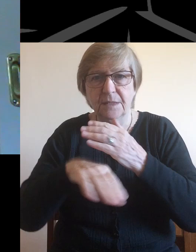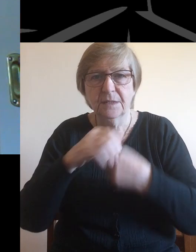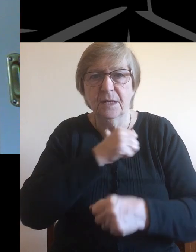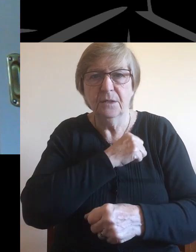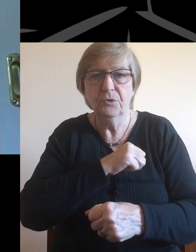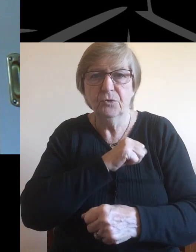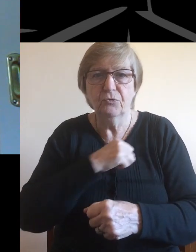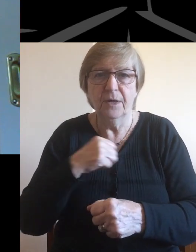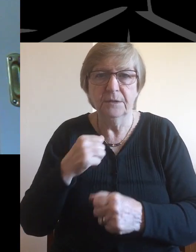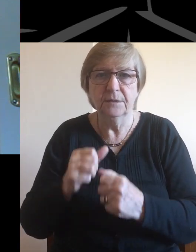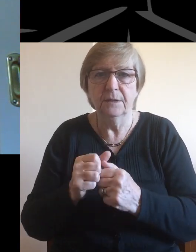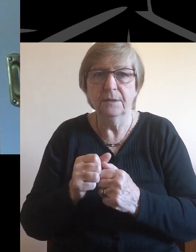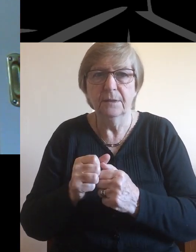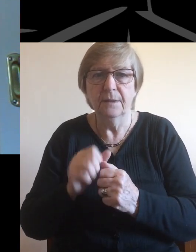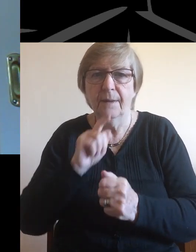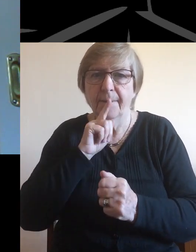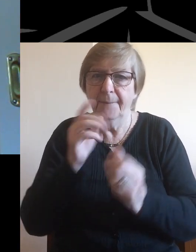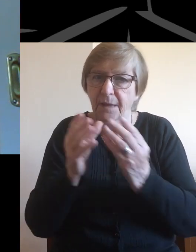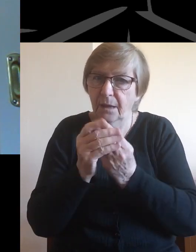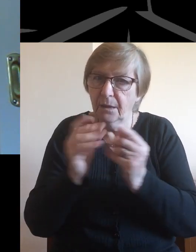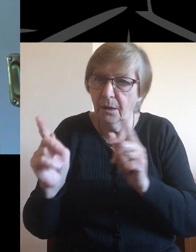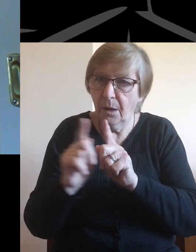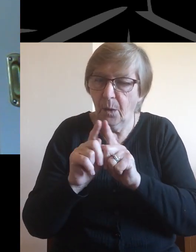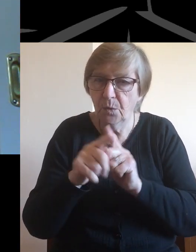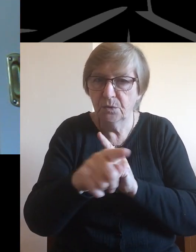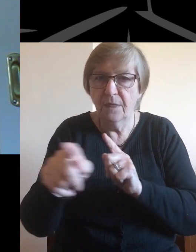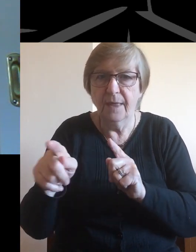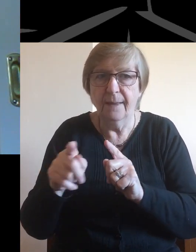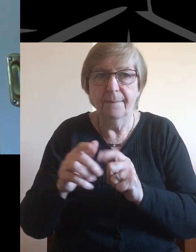situation, Father, and keep very close to them.